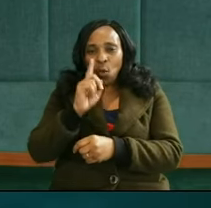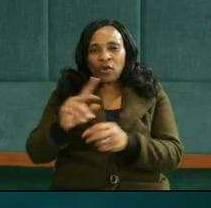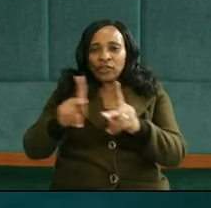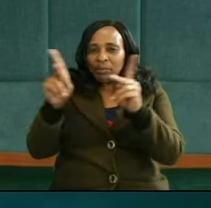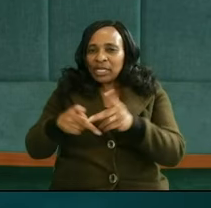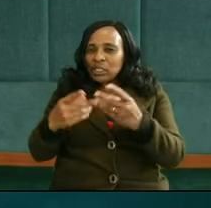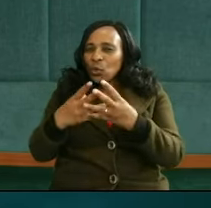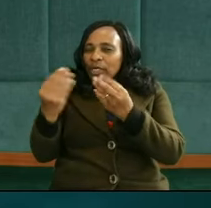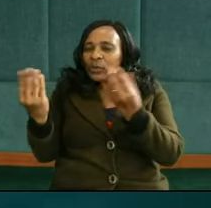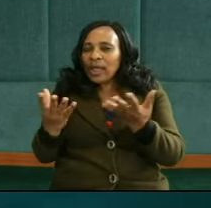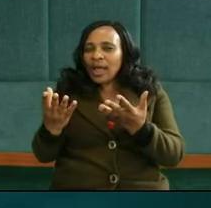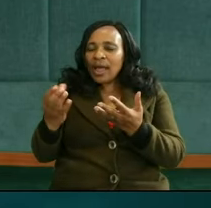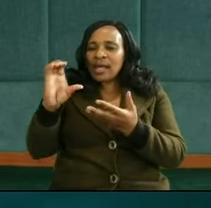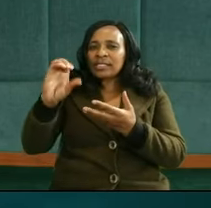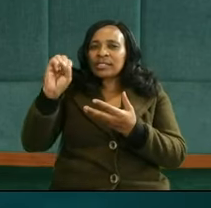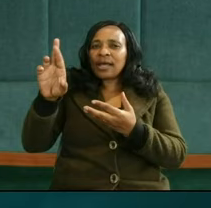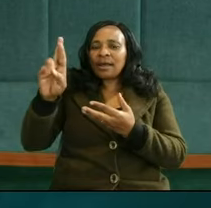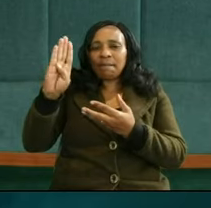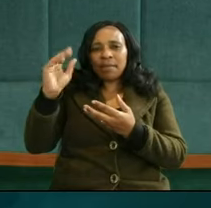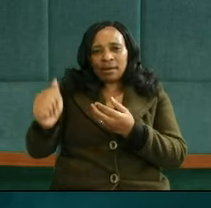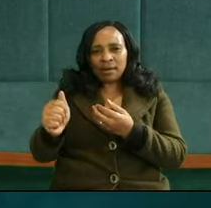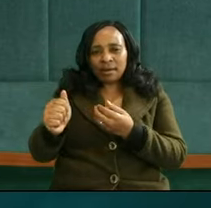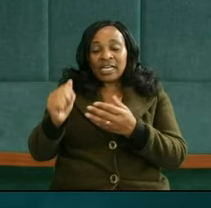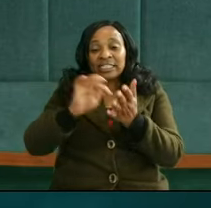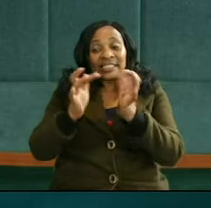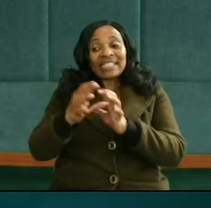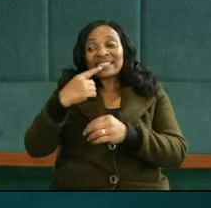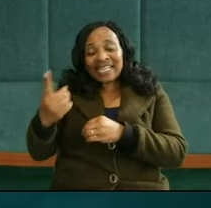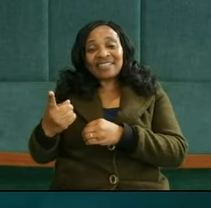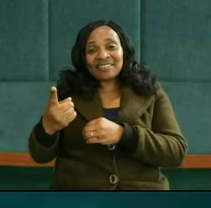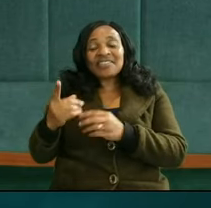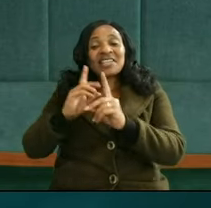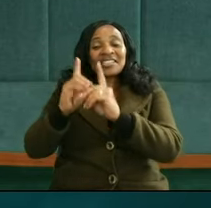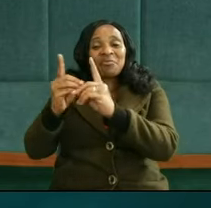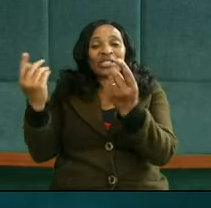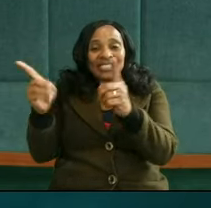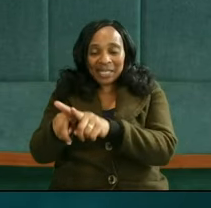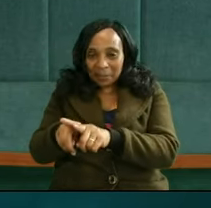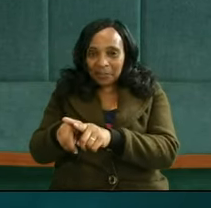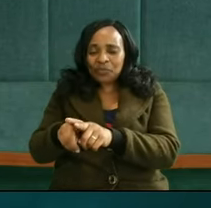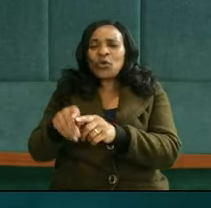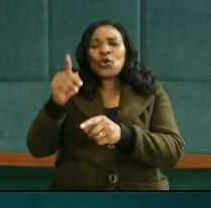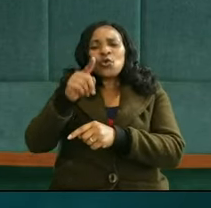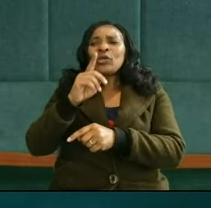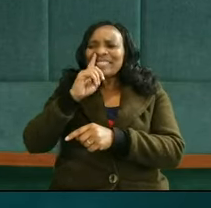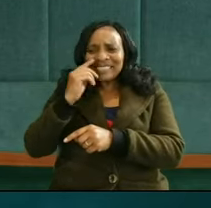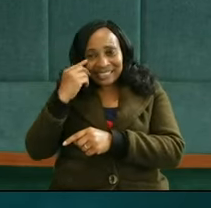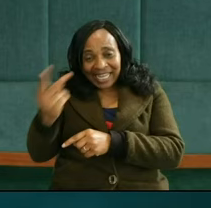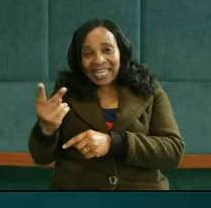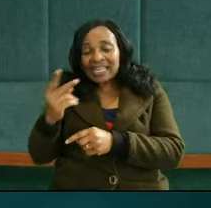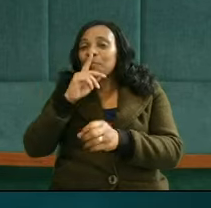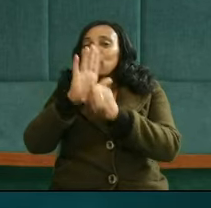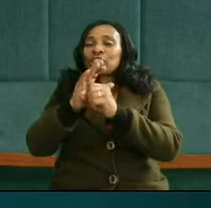Samaria. For Jesus had told the disciples just before he left that you will receive the promise of the Father. And